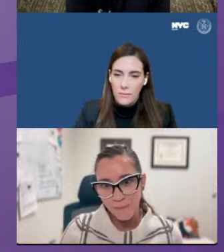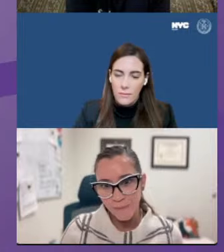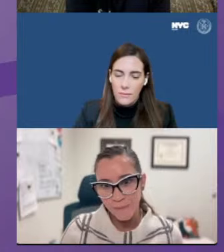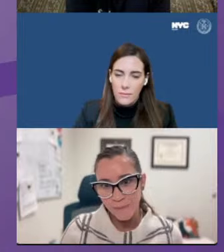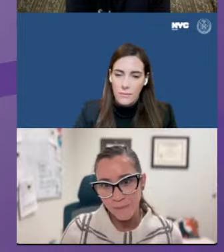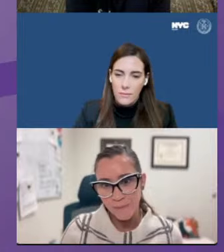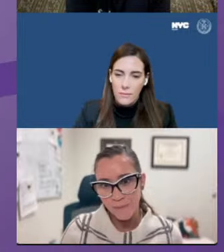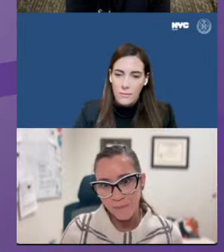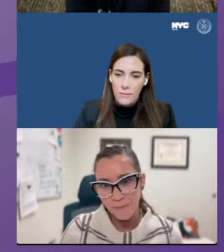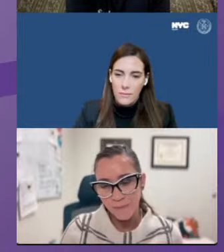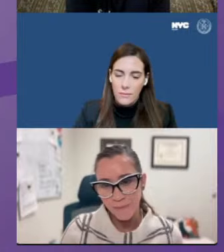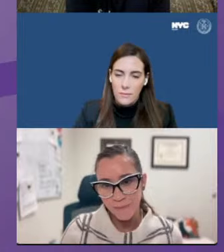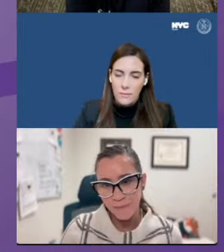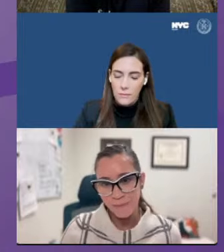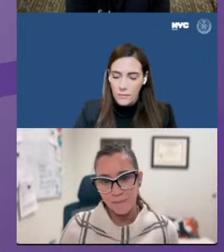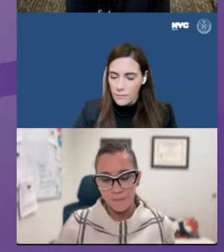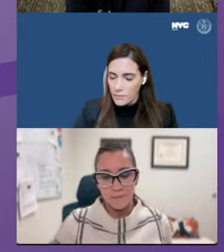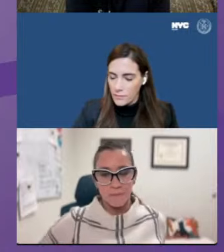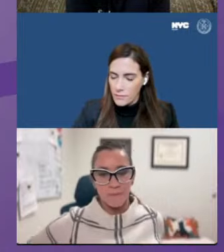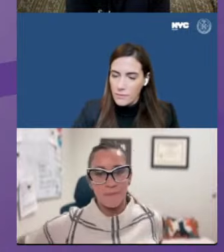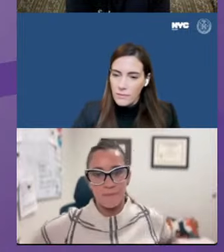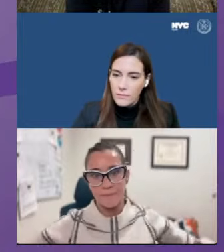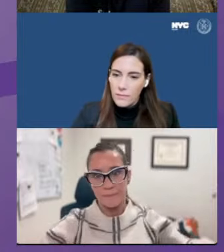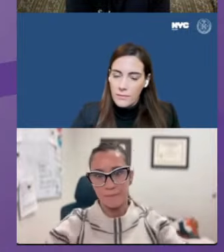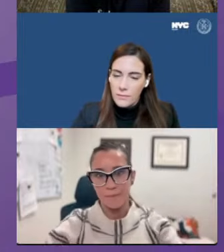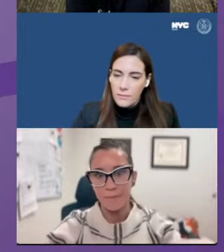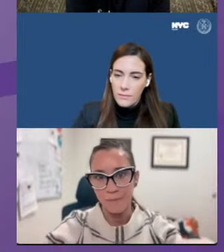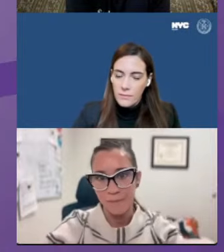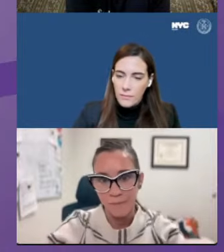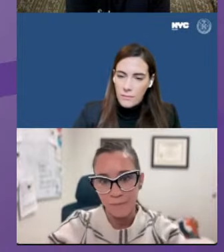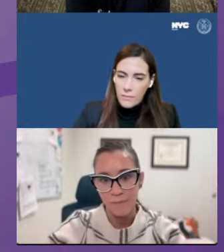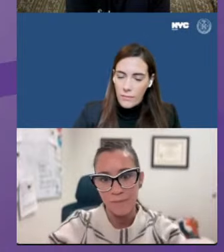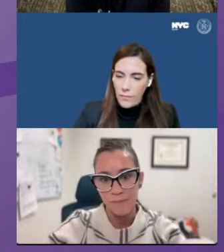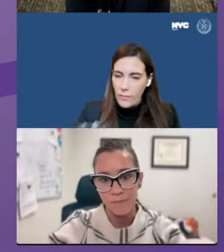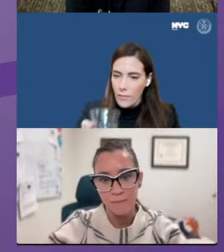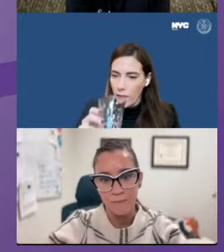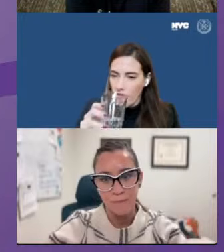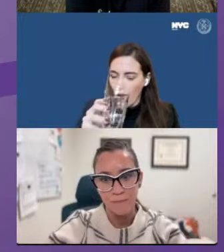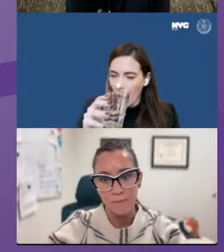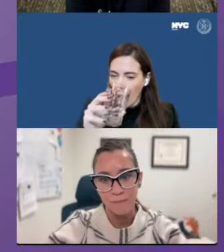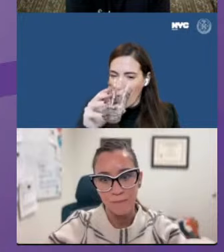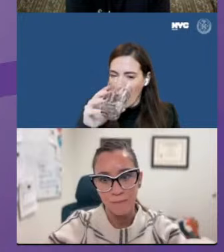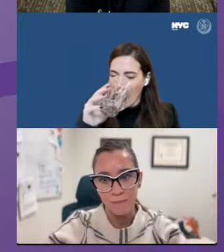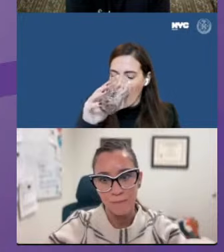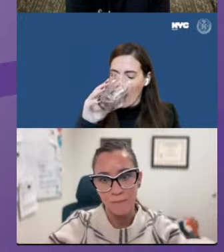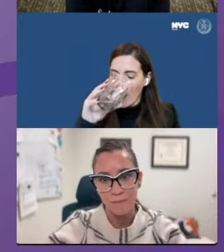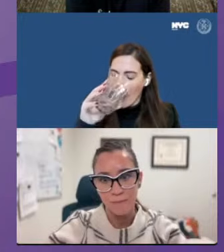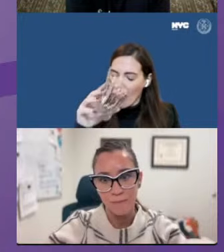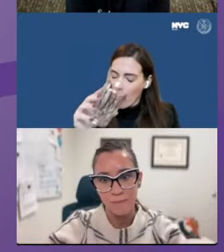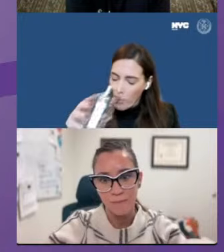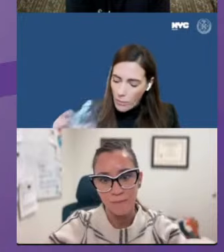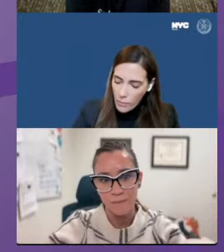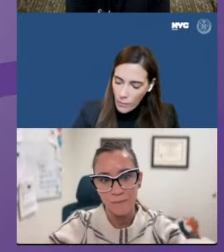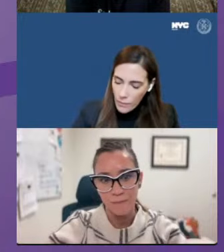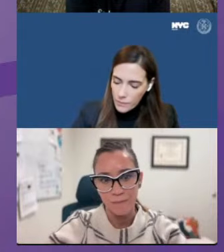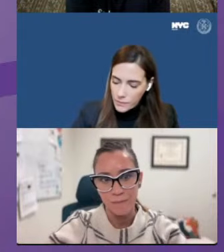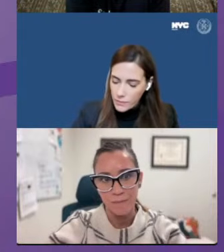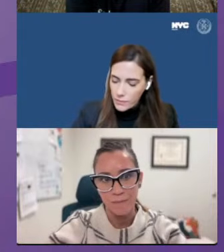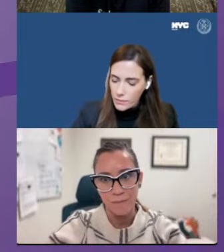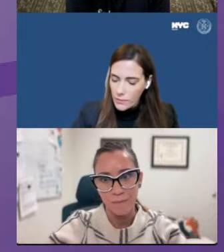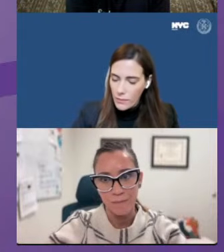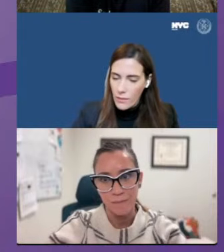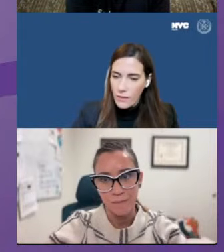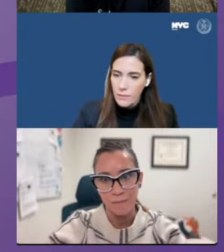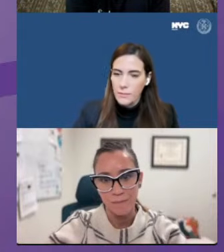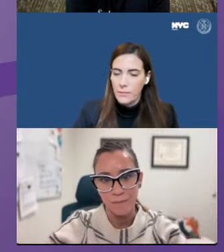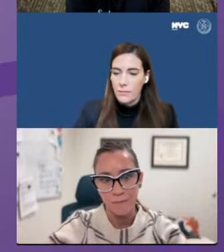we don't yet have adequate safety and toxicology data to support those types of studies in people. And then it's also possible that there are